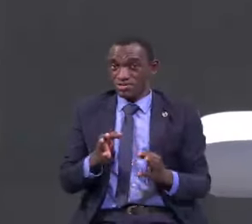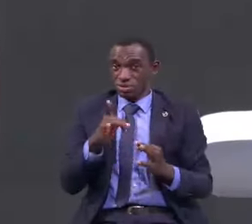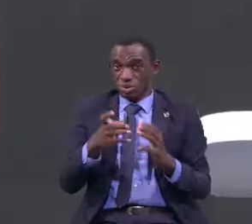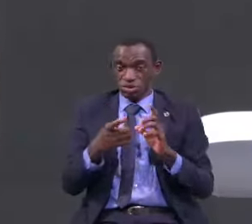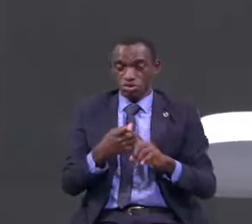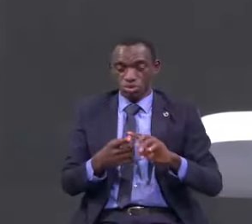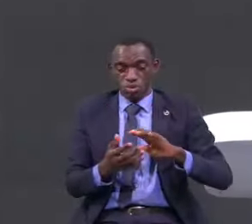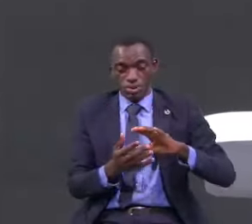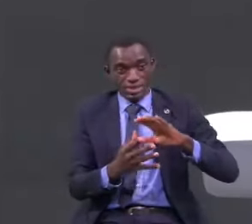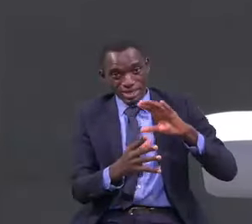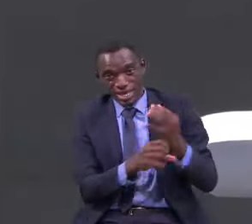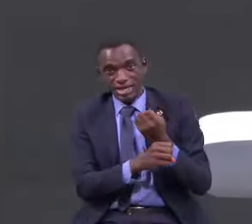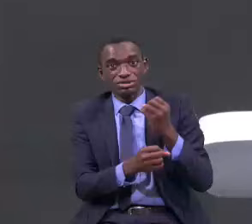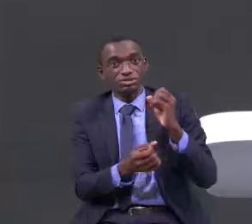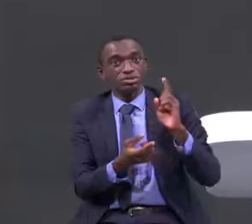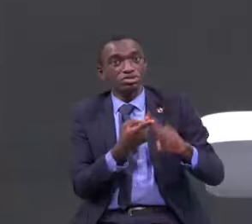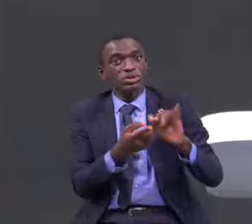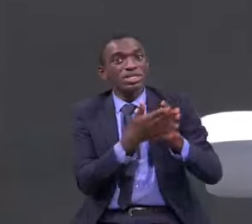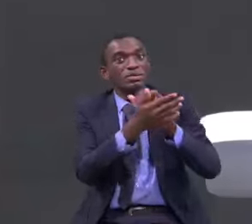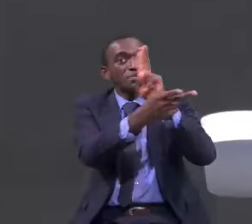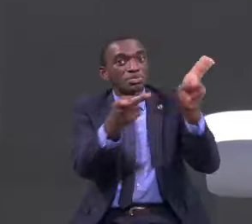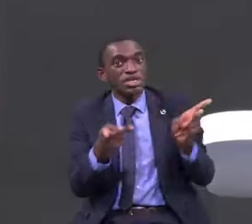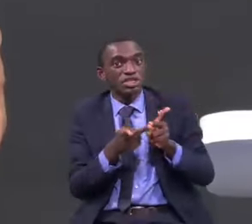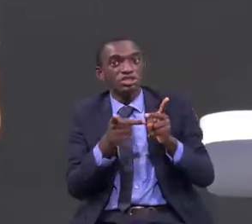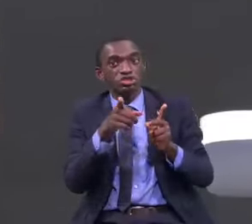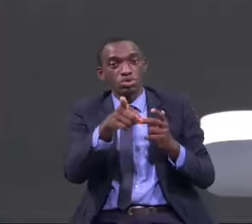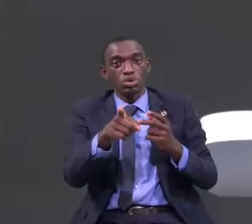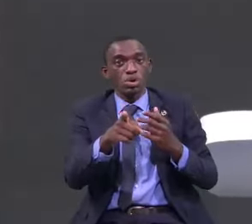to that place, we have to go.